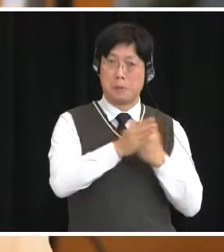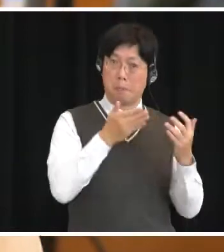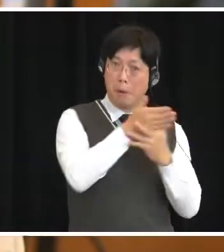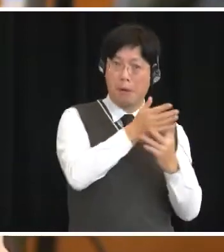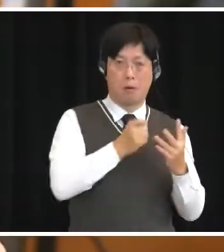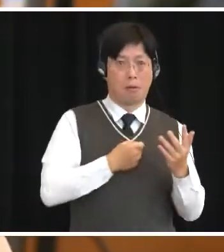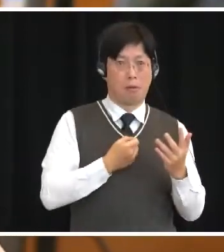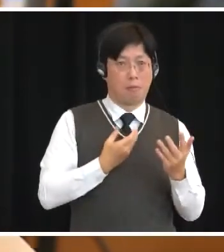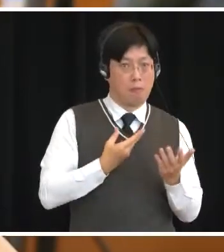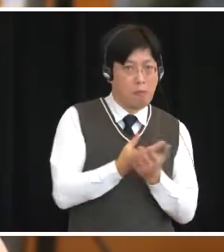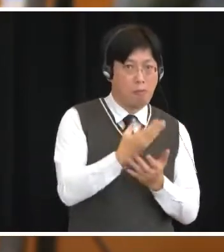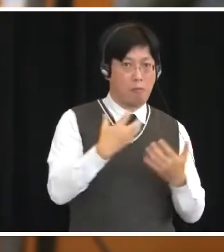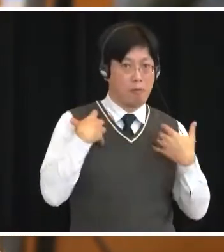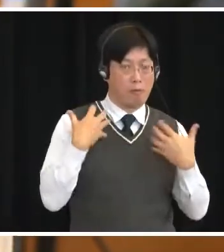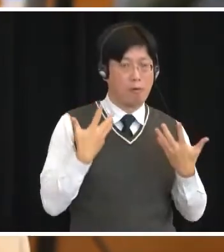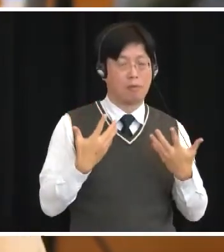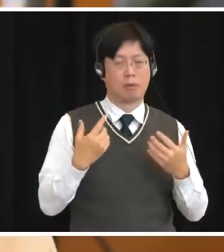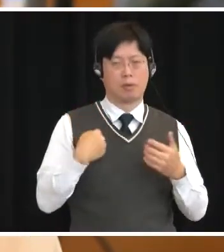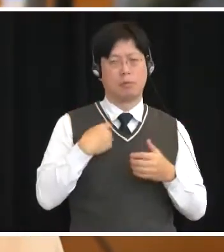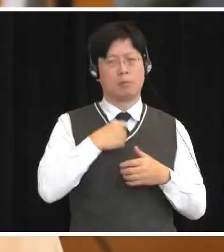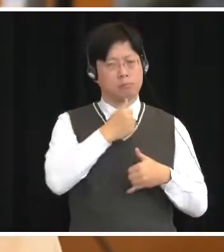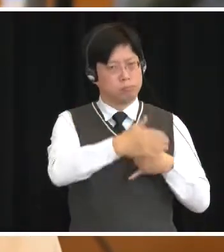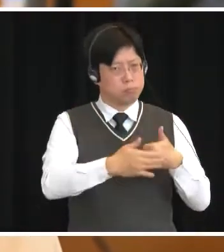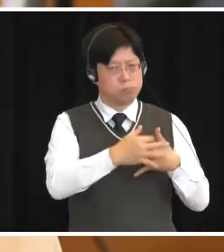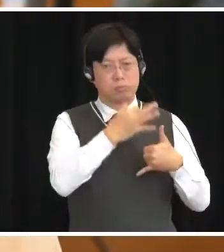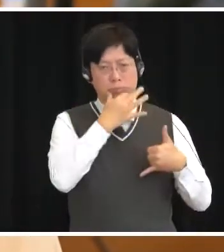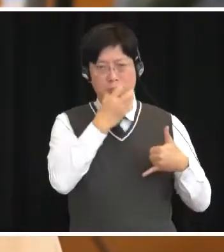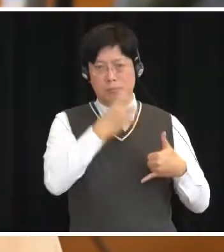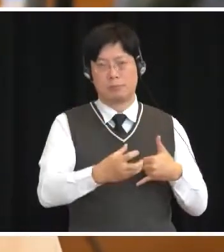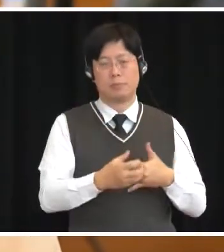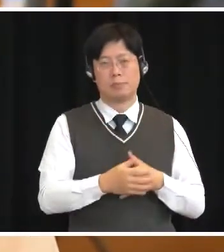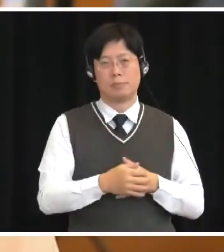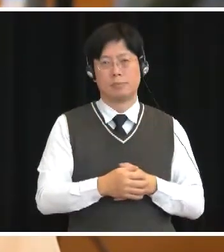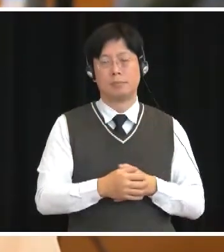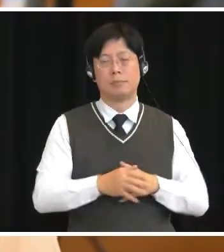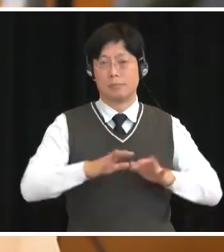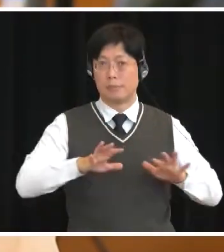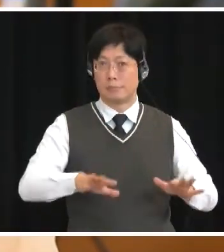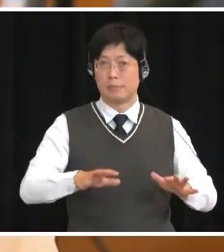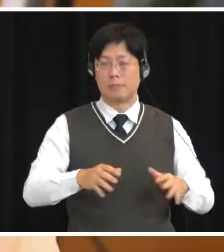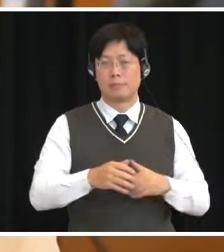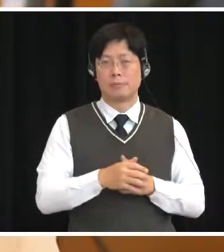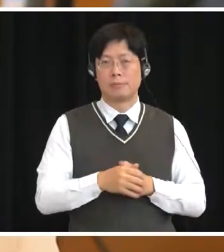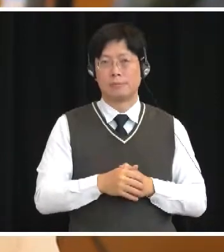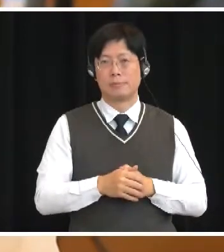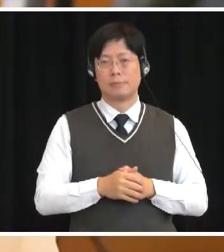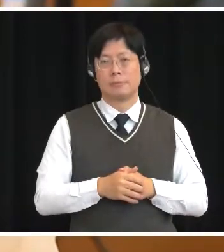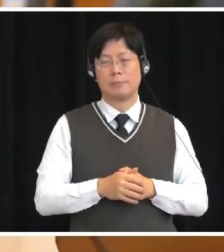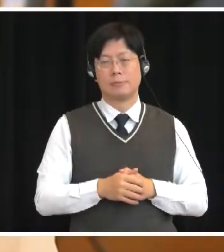talking about the right to property. So